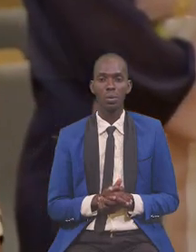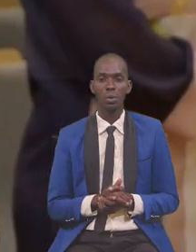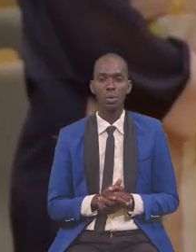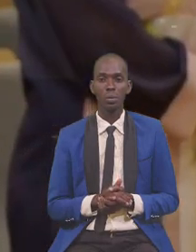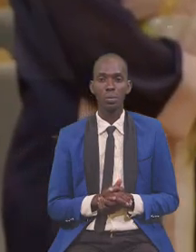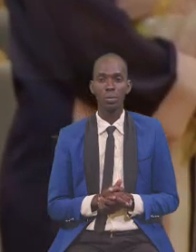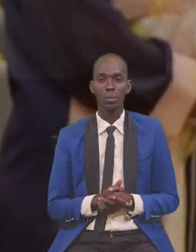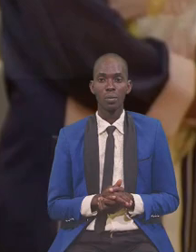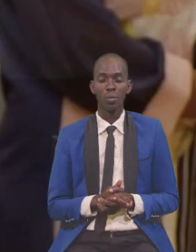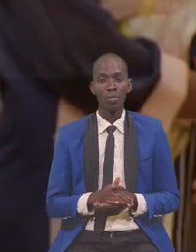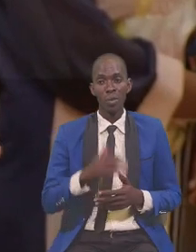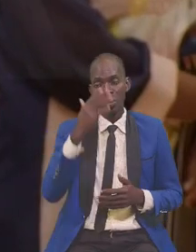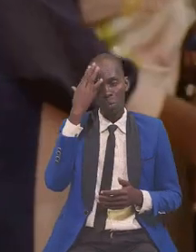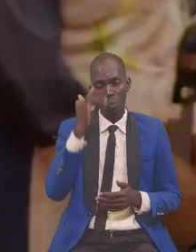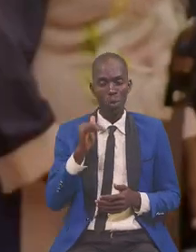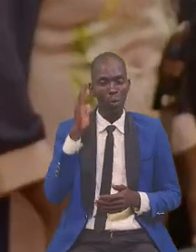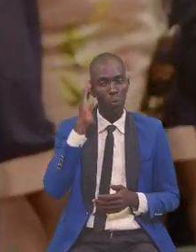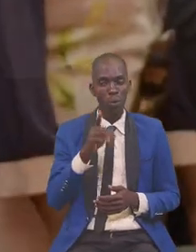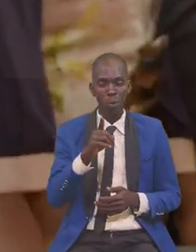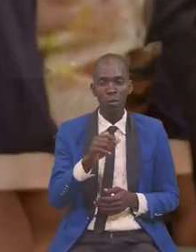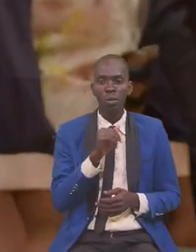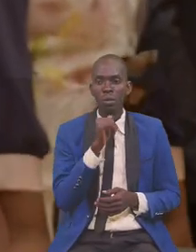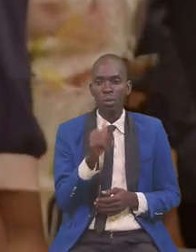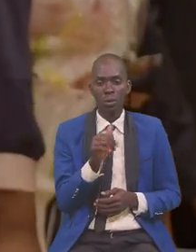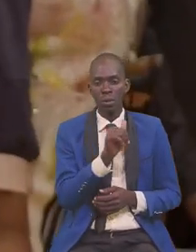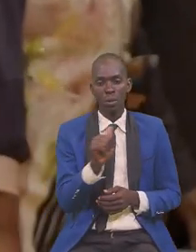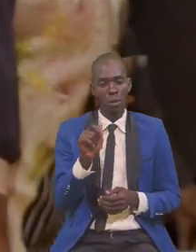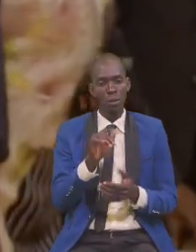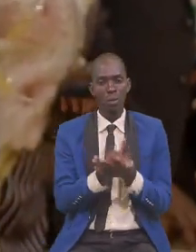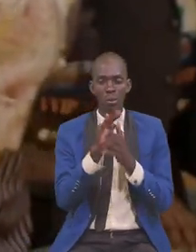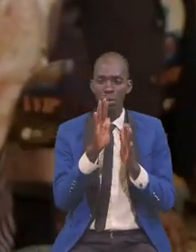Why wouldn't you, a believer,